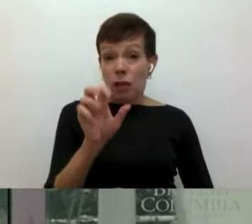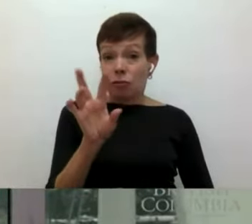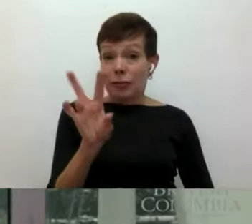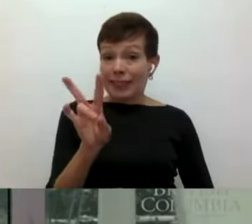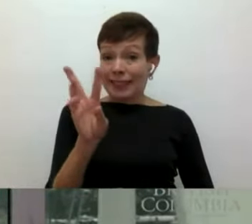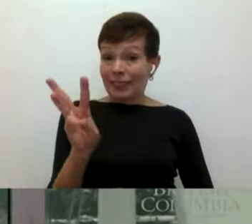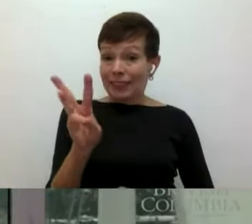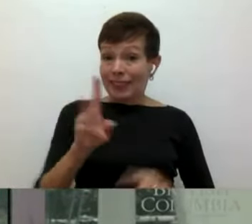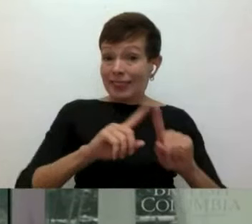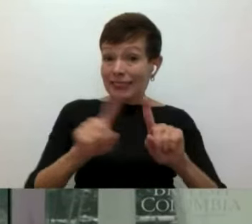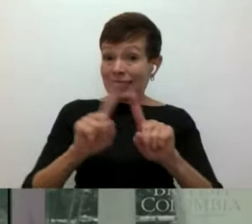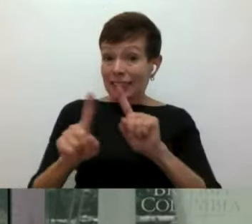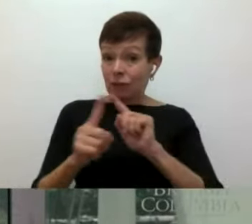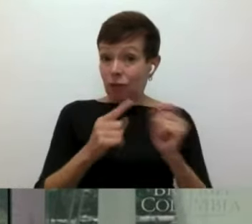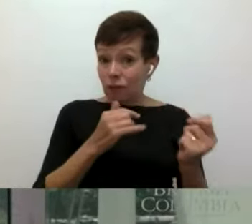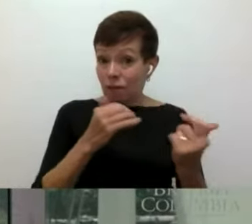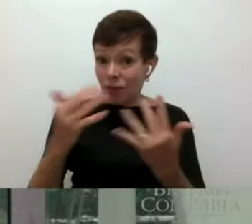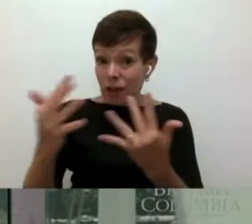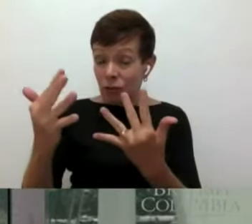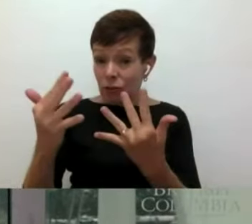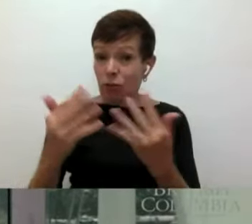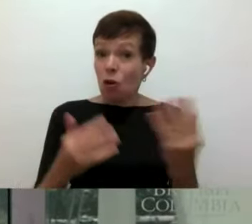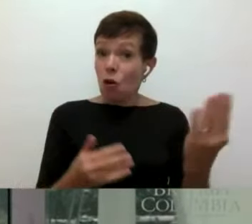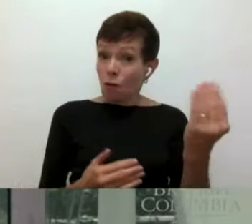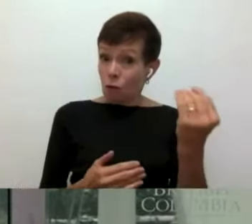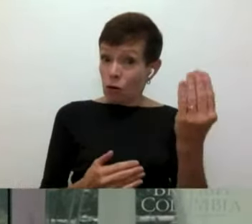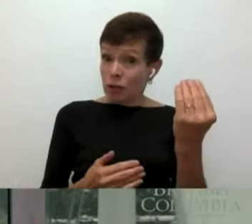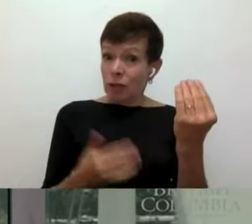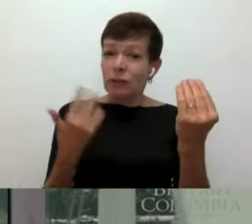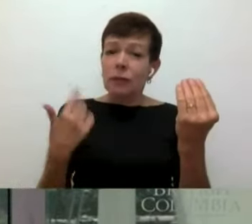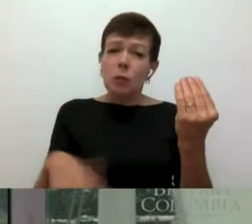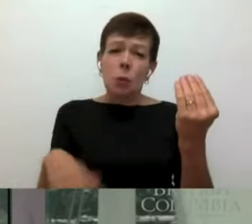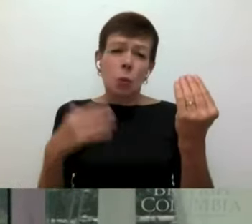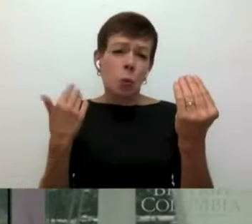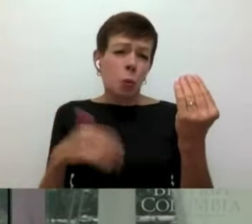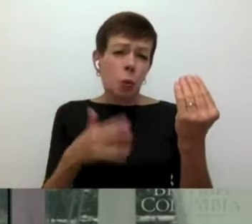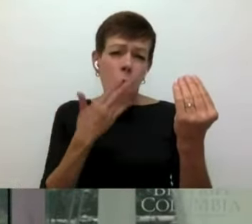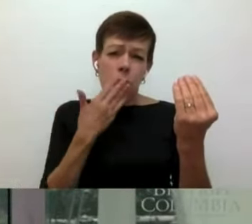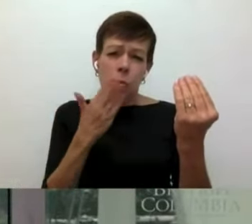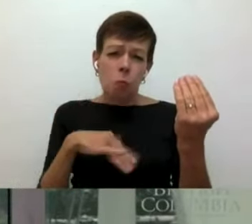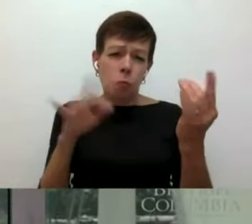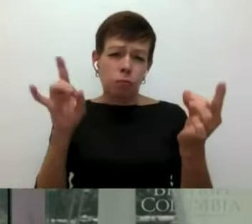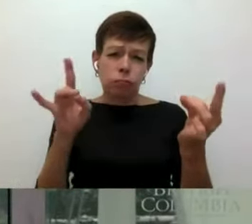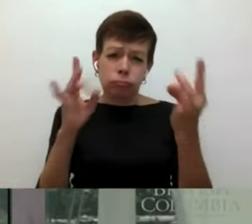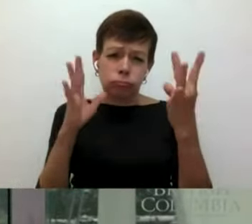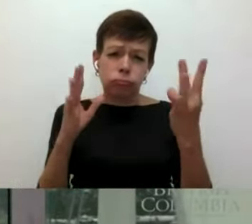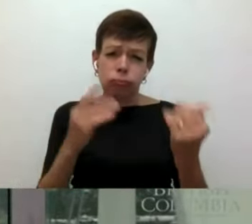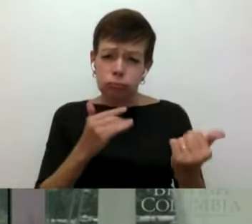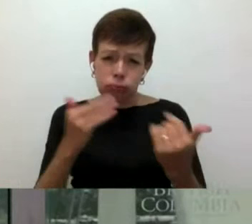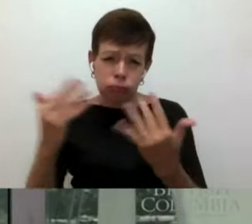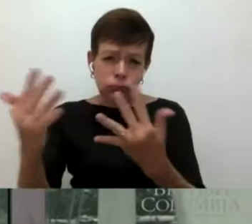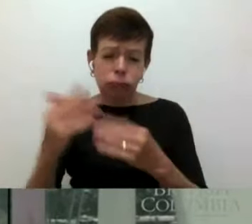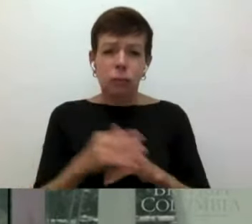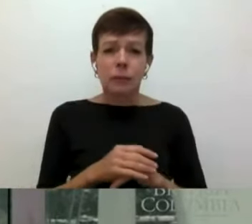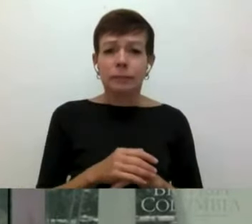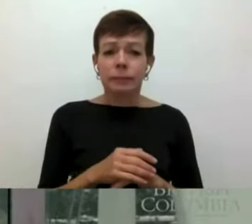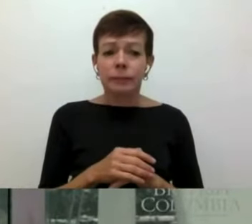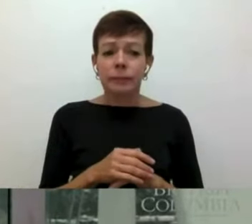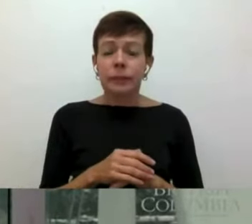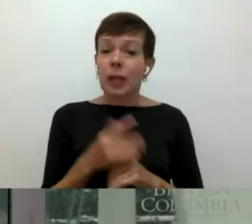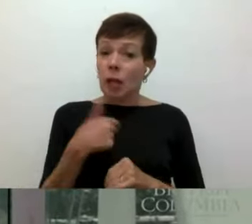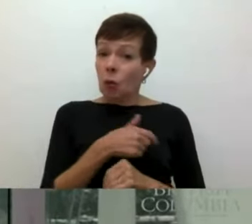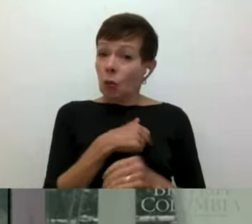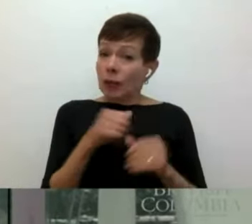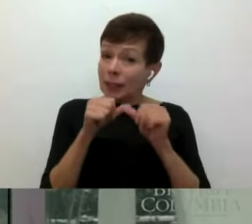There are currently 376 wildfires burning across British Columbia. 14 of those are fires of note.